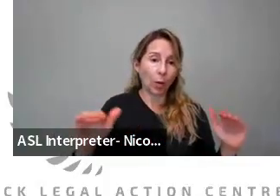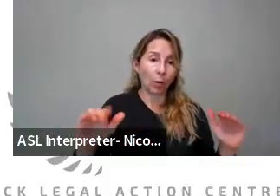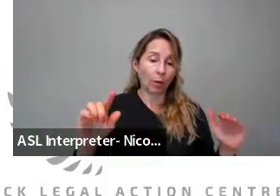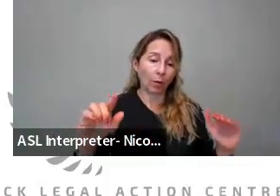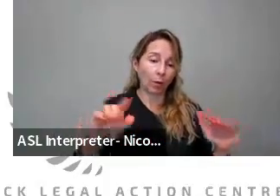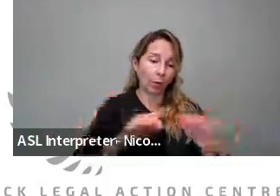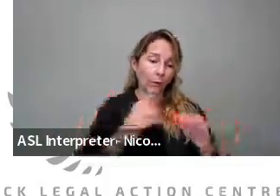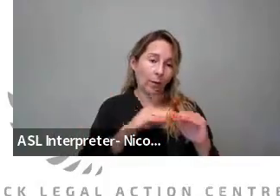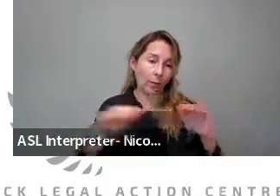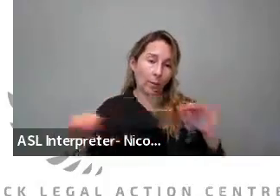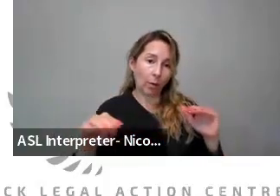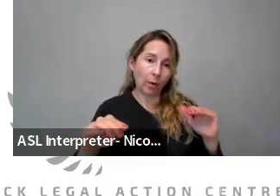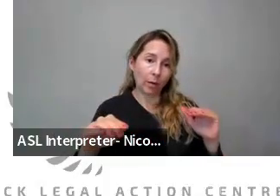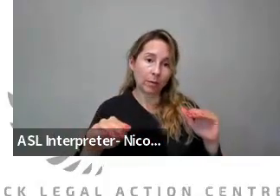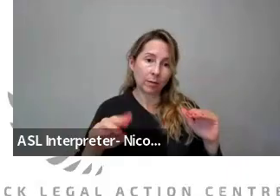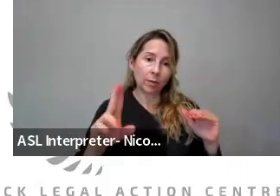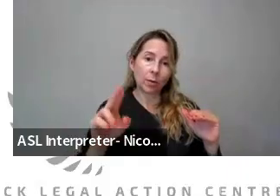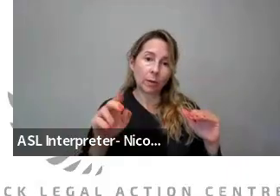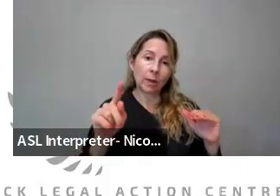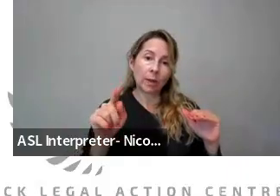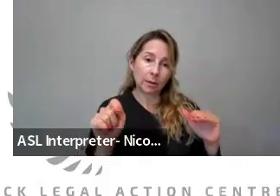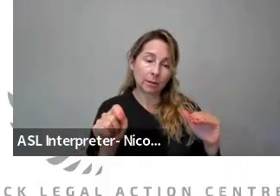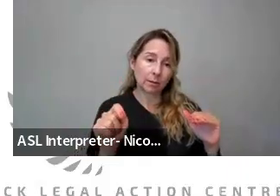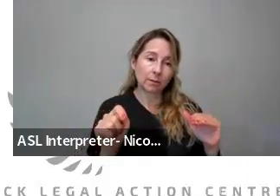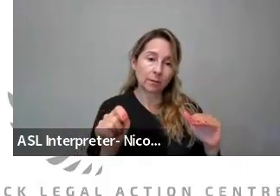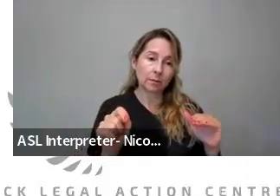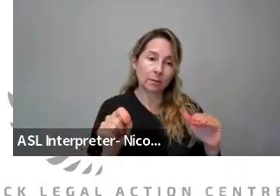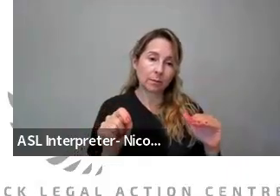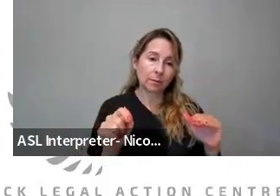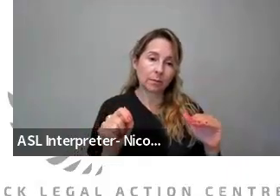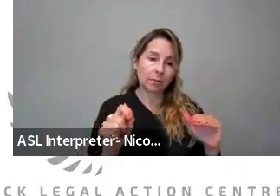lower unit where I do not have to